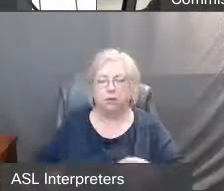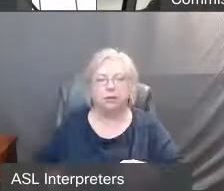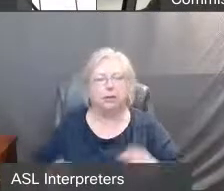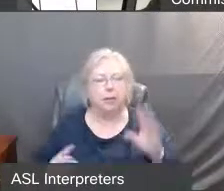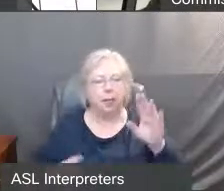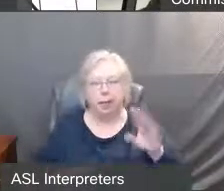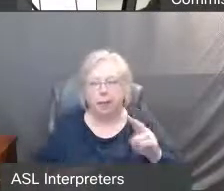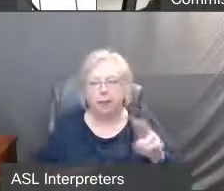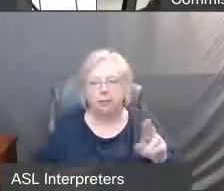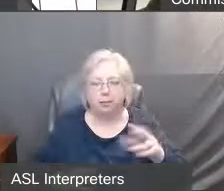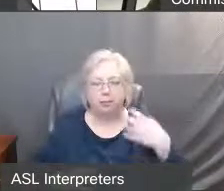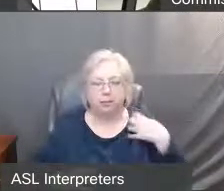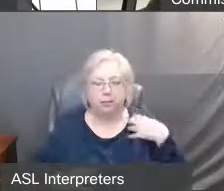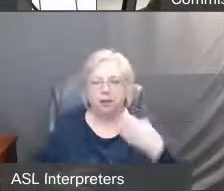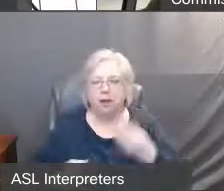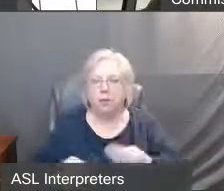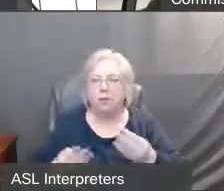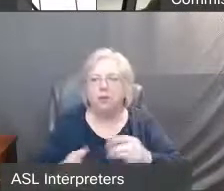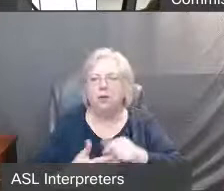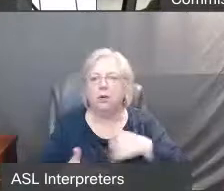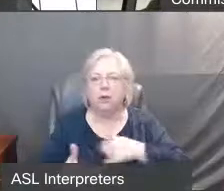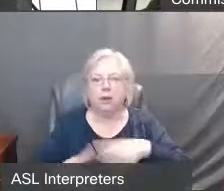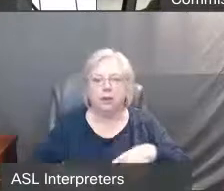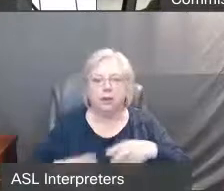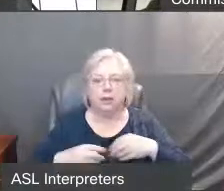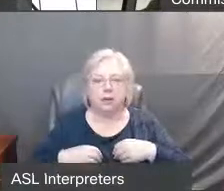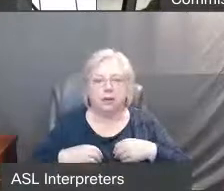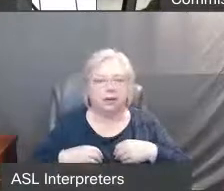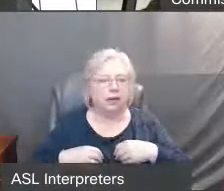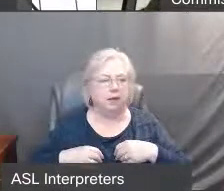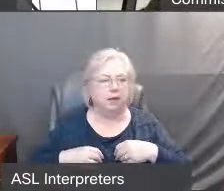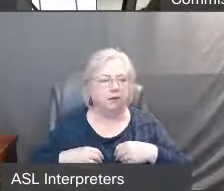Chairperson, I move that we accept item